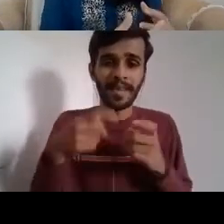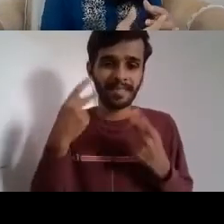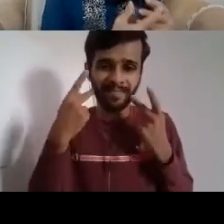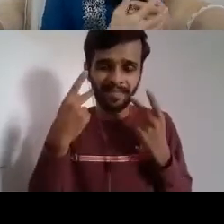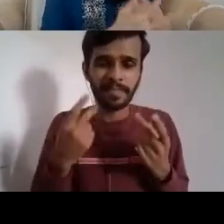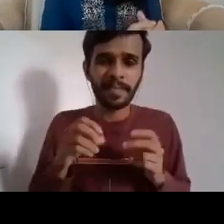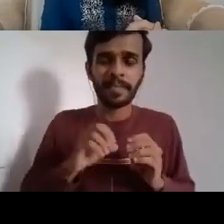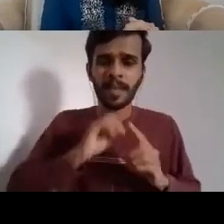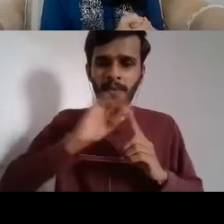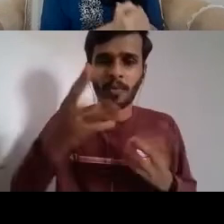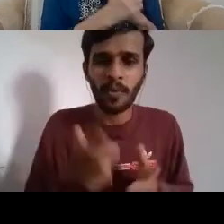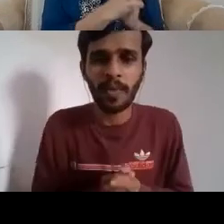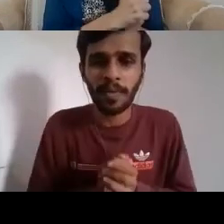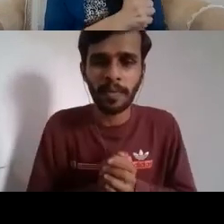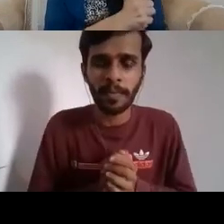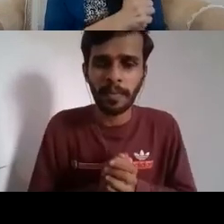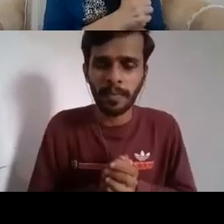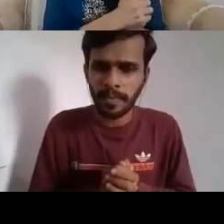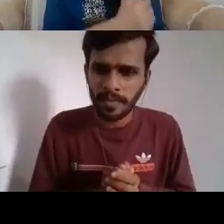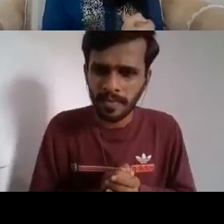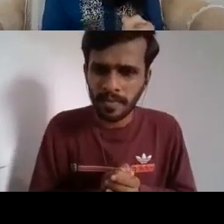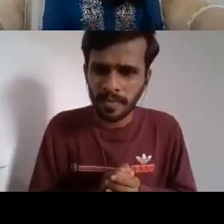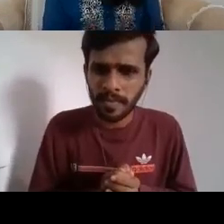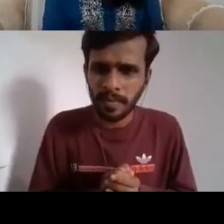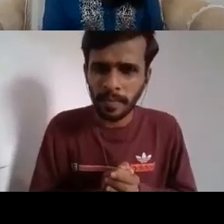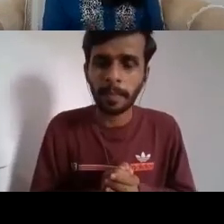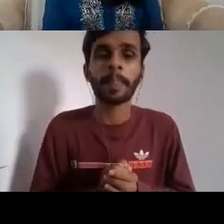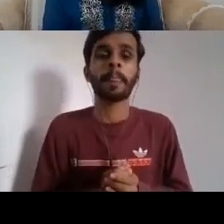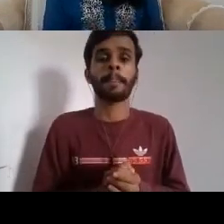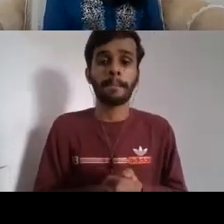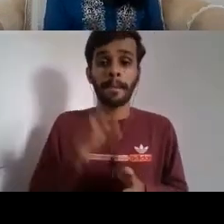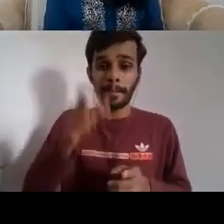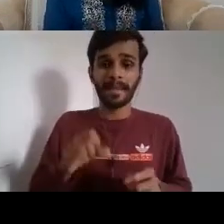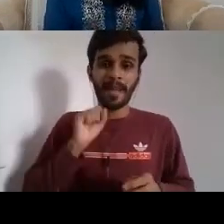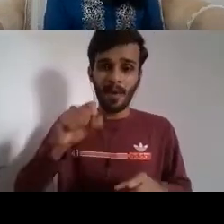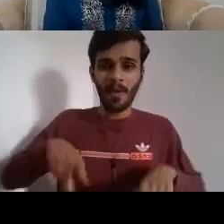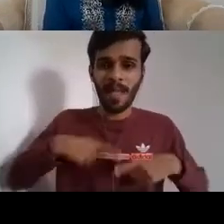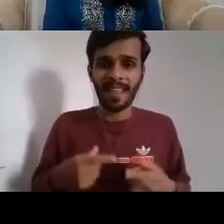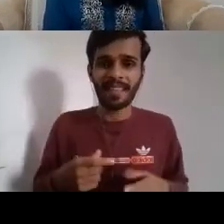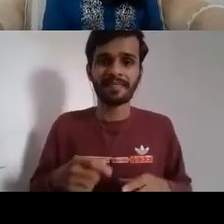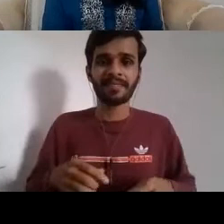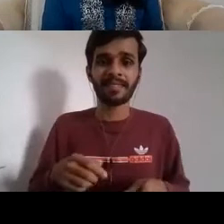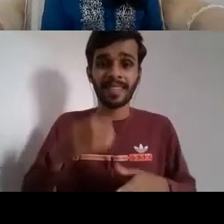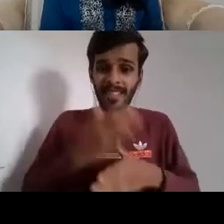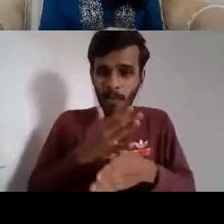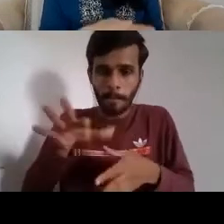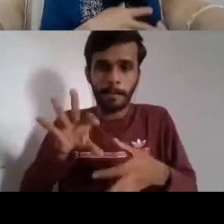The roots of this can be traced way back when he started his career and was part of an organization he used,